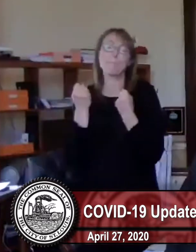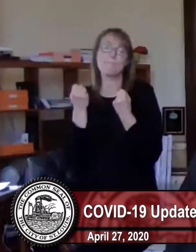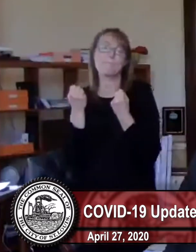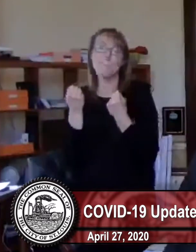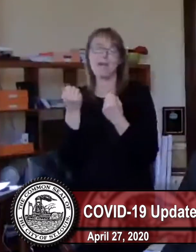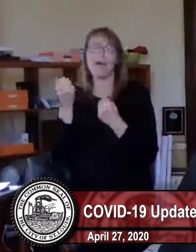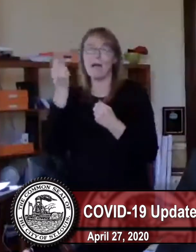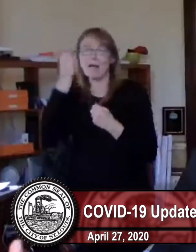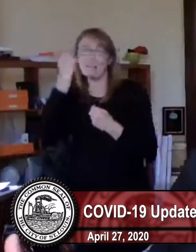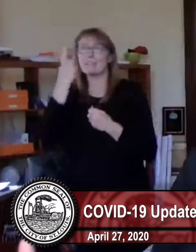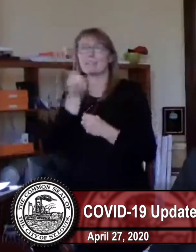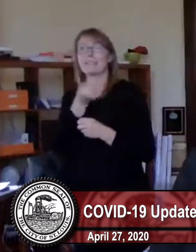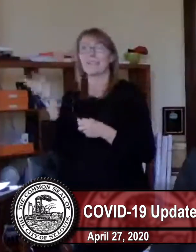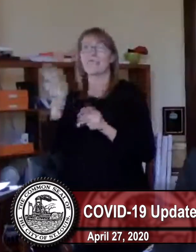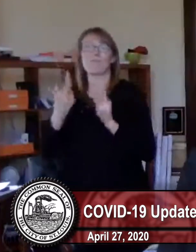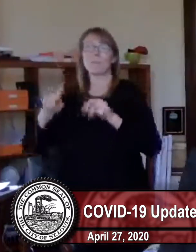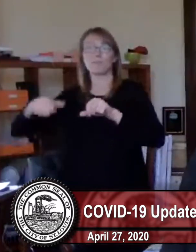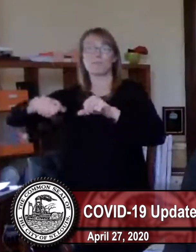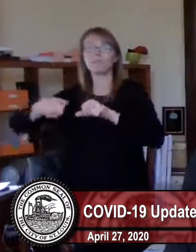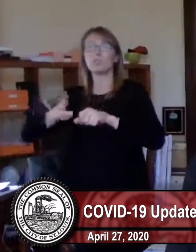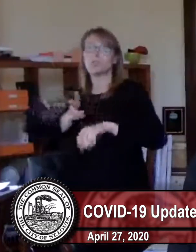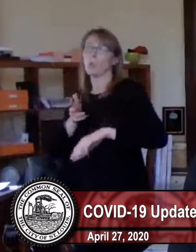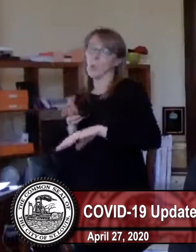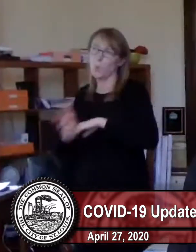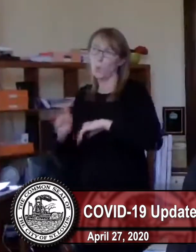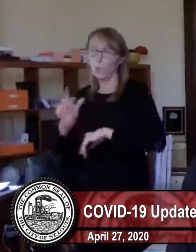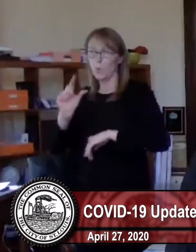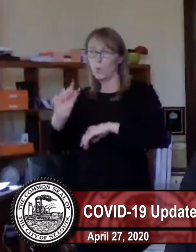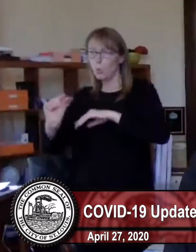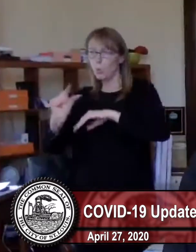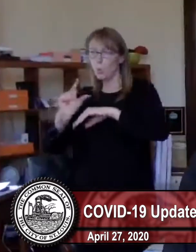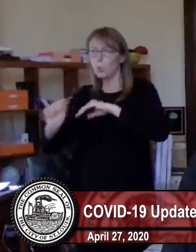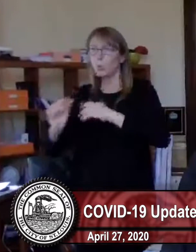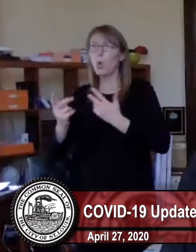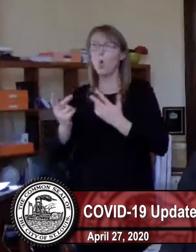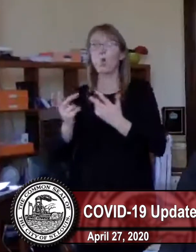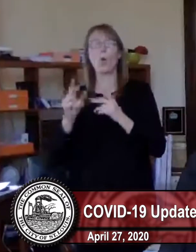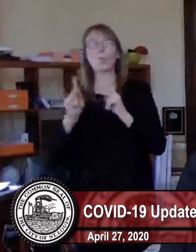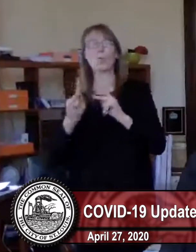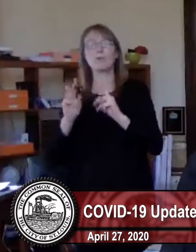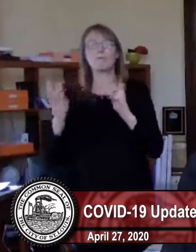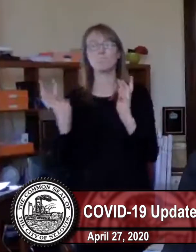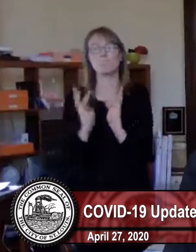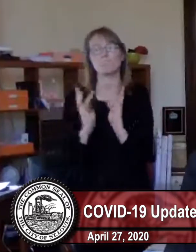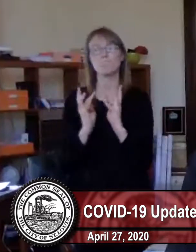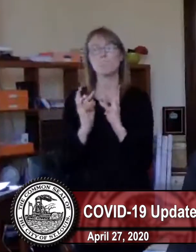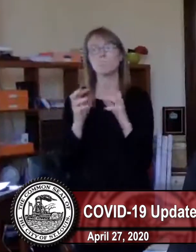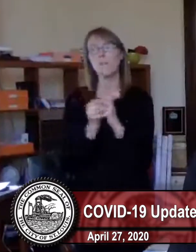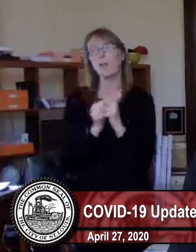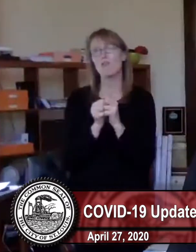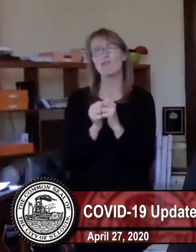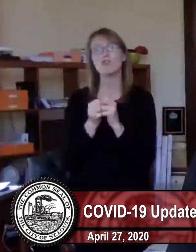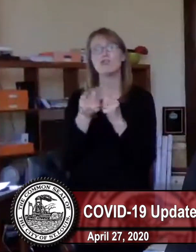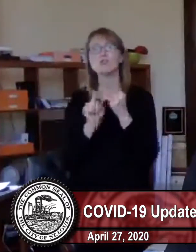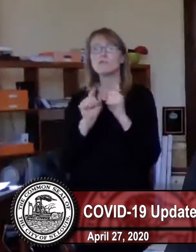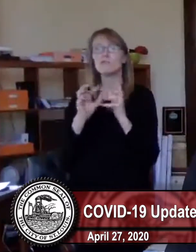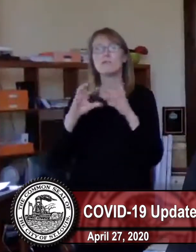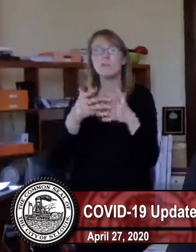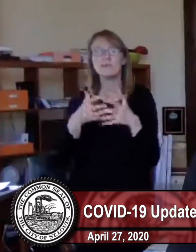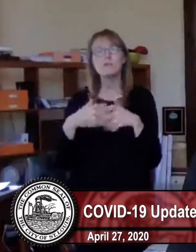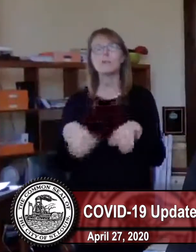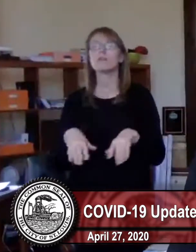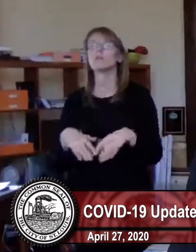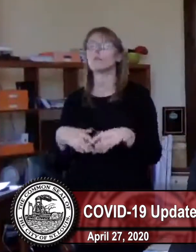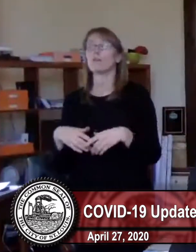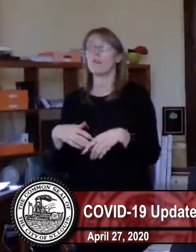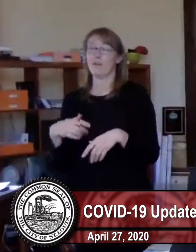racing down the street, standing around one another. The police, it took a number of cars, maybe a dozen cars and